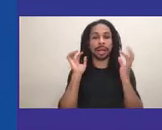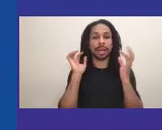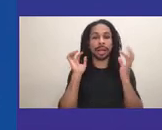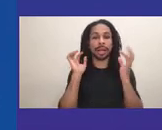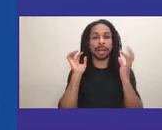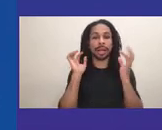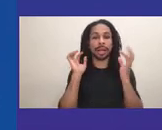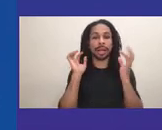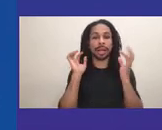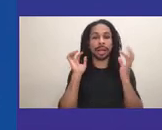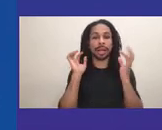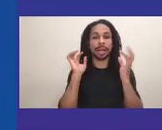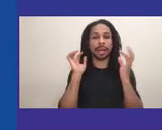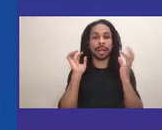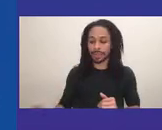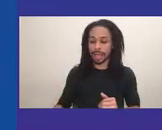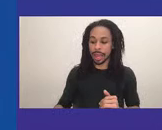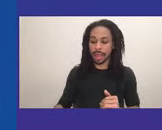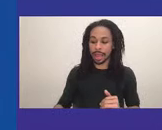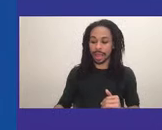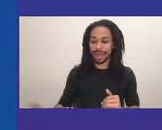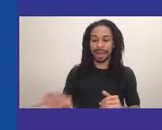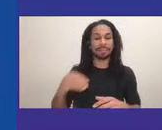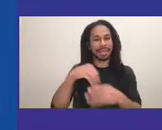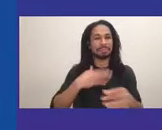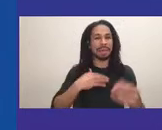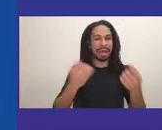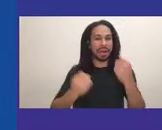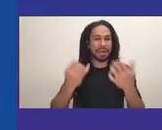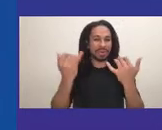And I'm in my car today getting Wi-Fi